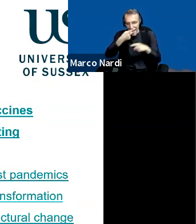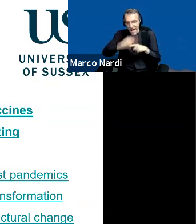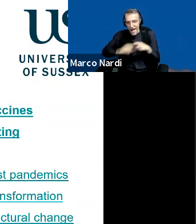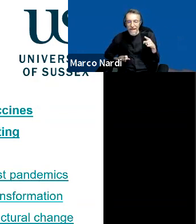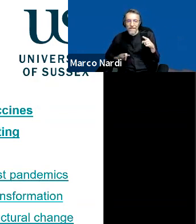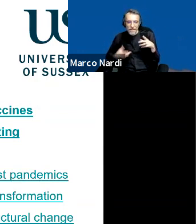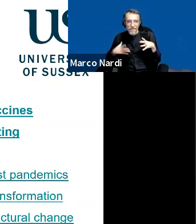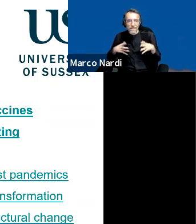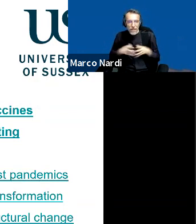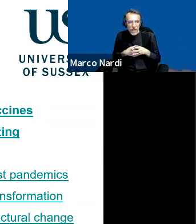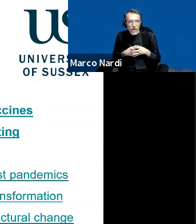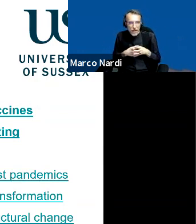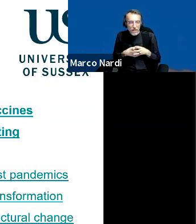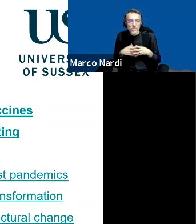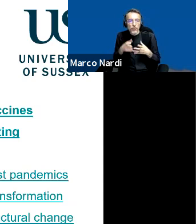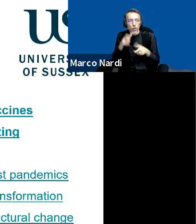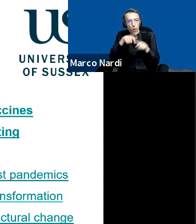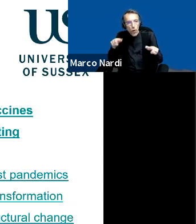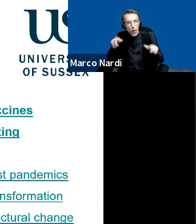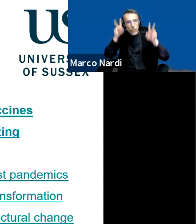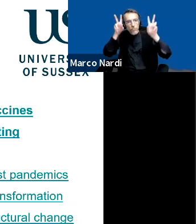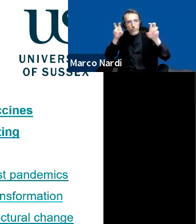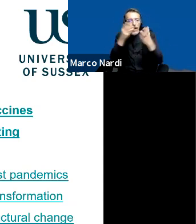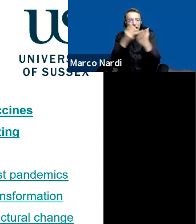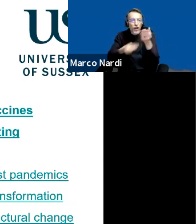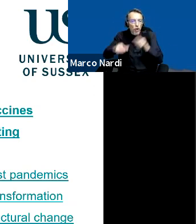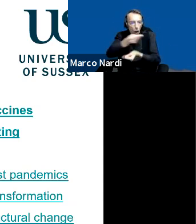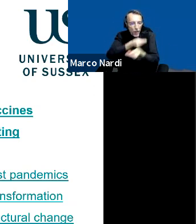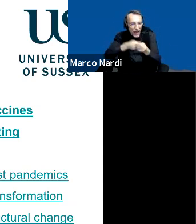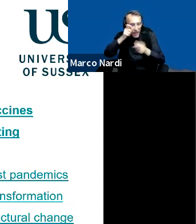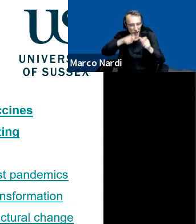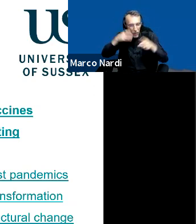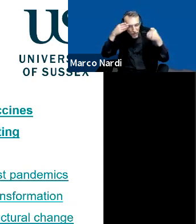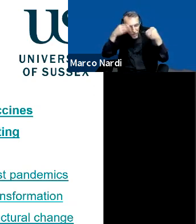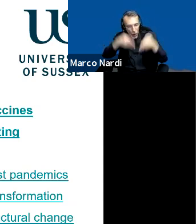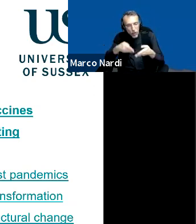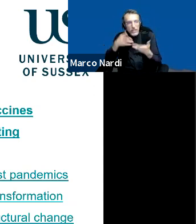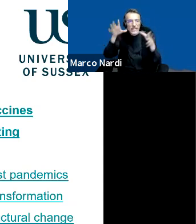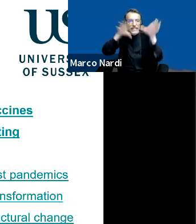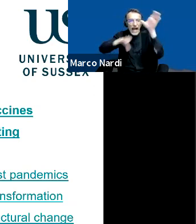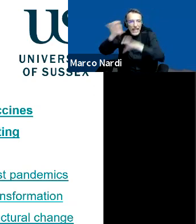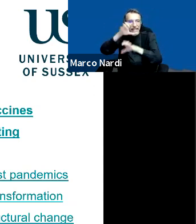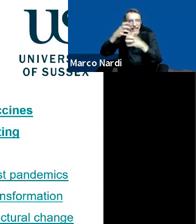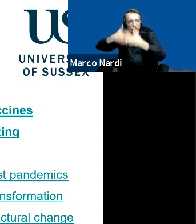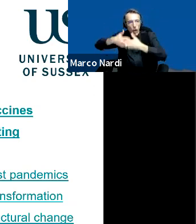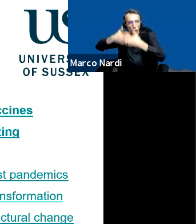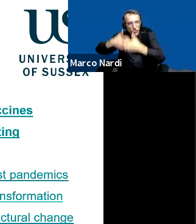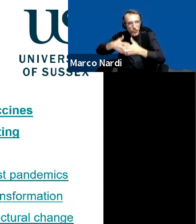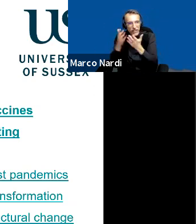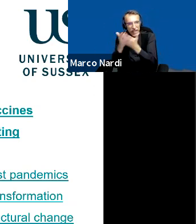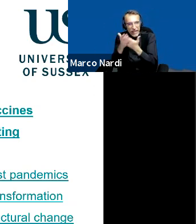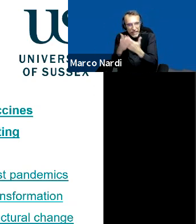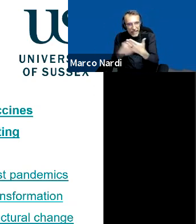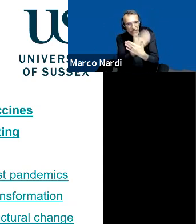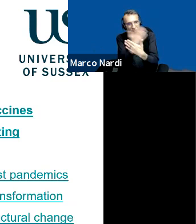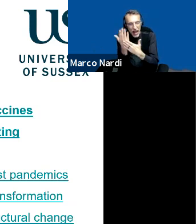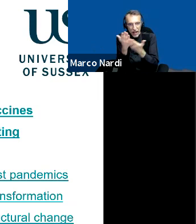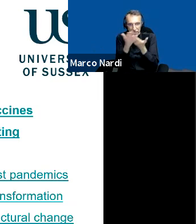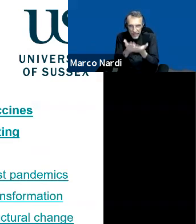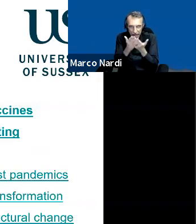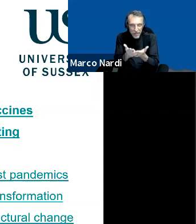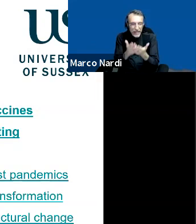backgrounds and working on topics including economics, politics, science and technology studies, development studies,